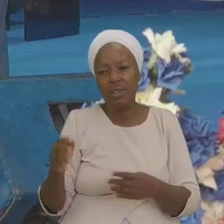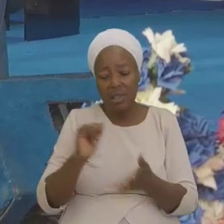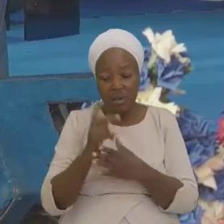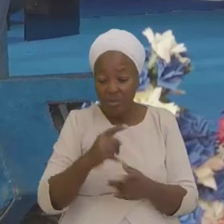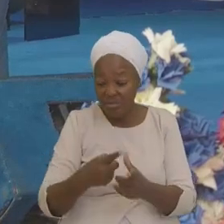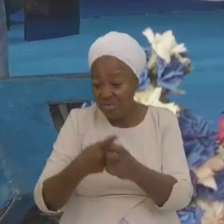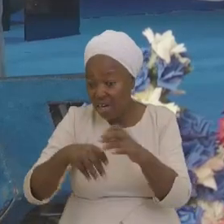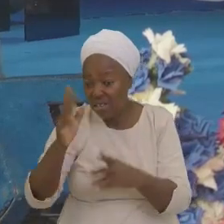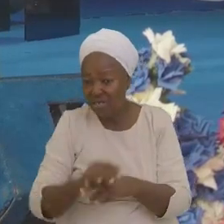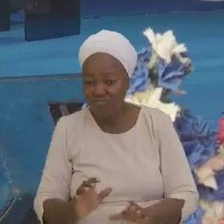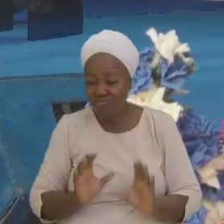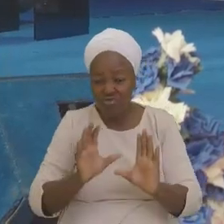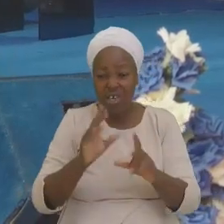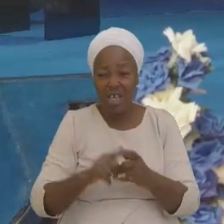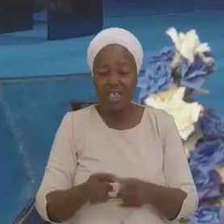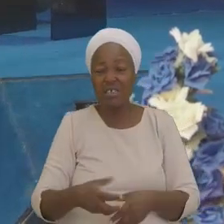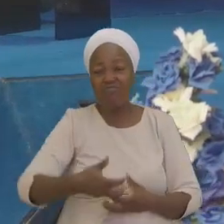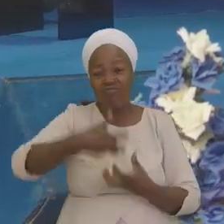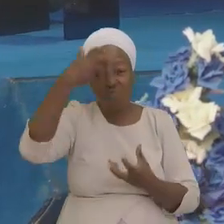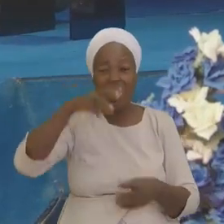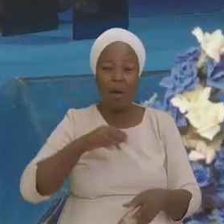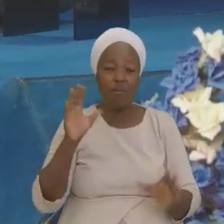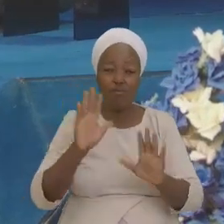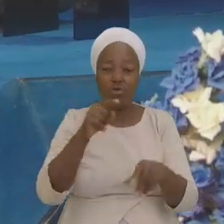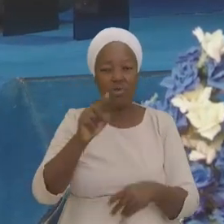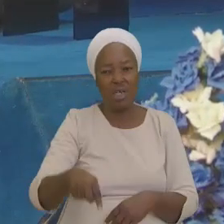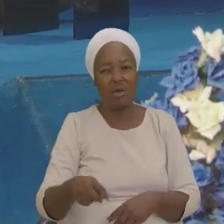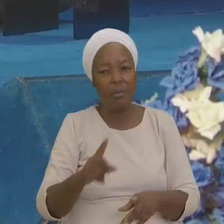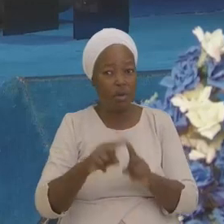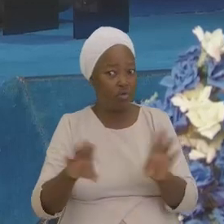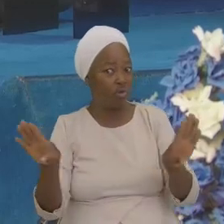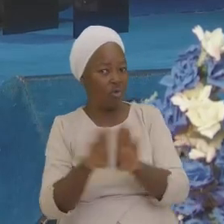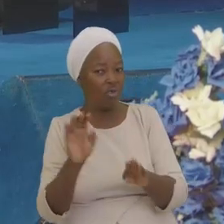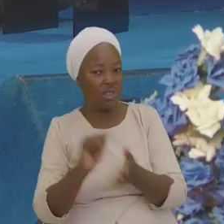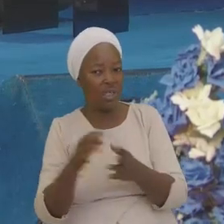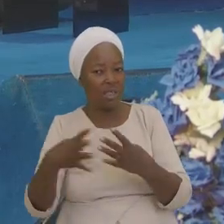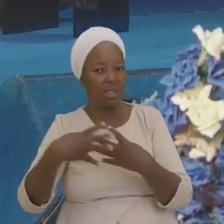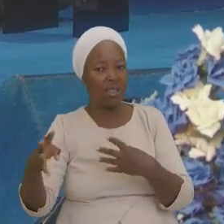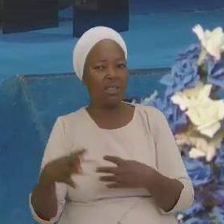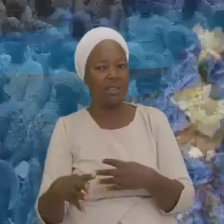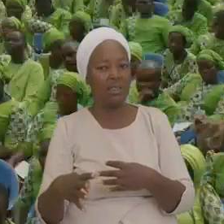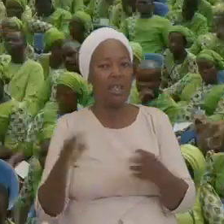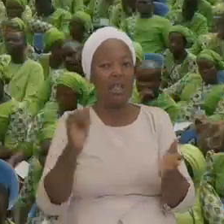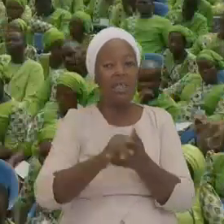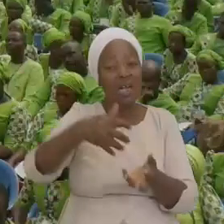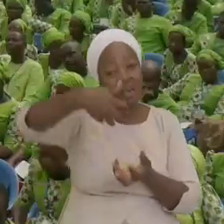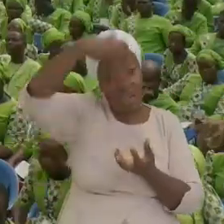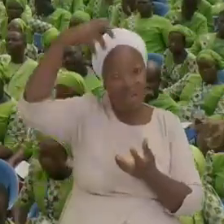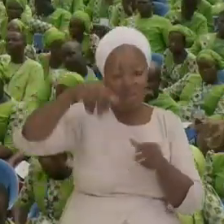crush you. You lock that cage. That lion remains